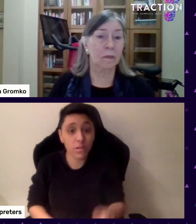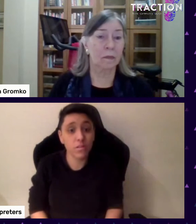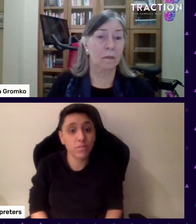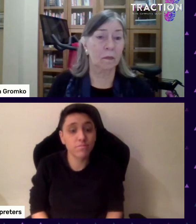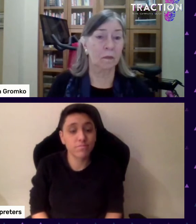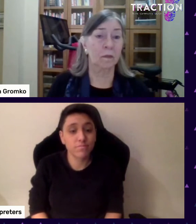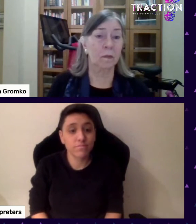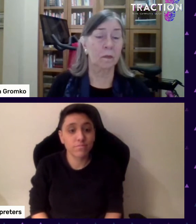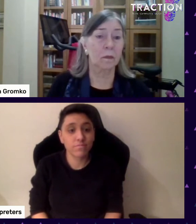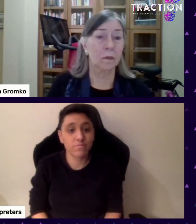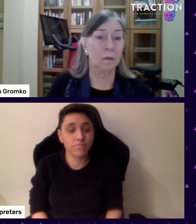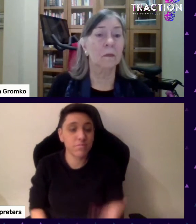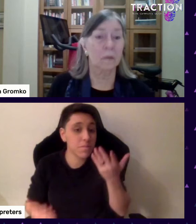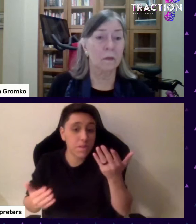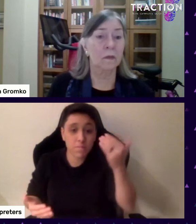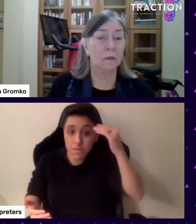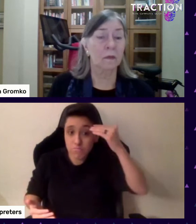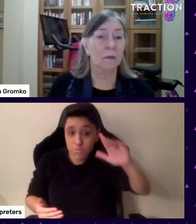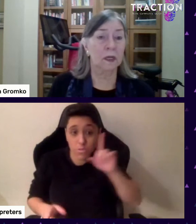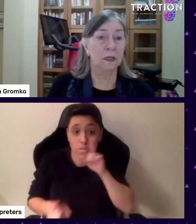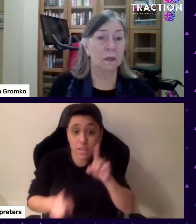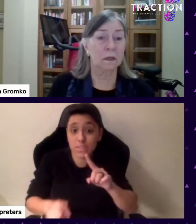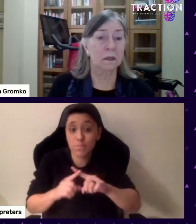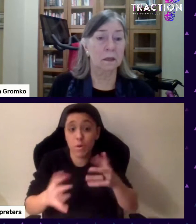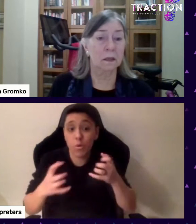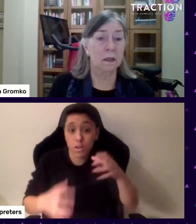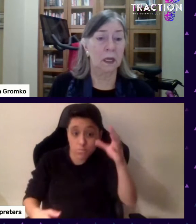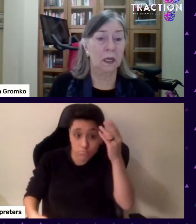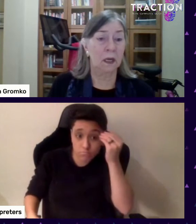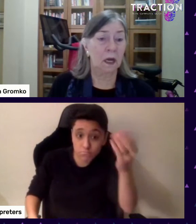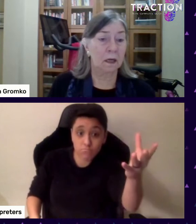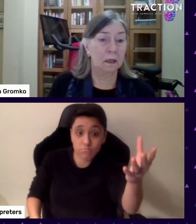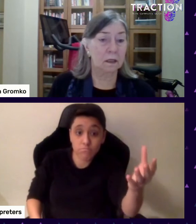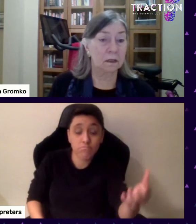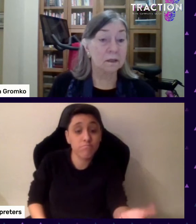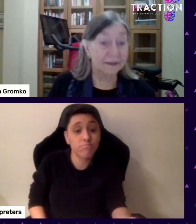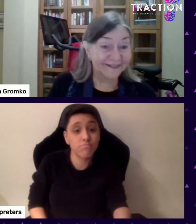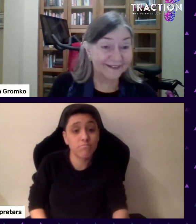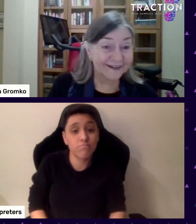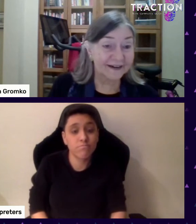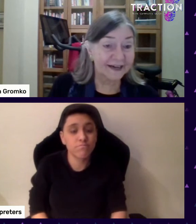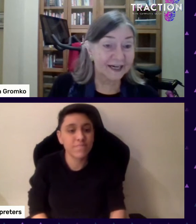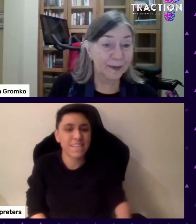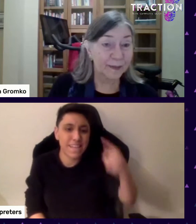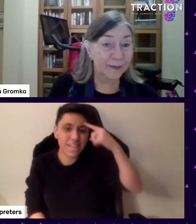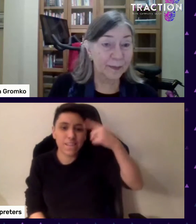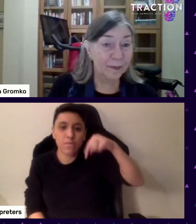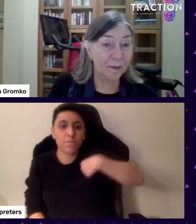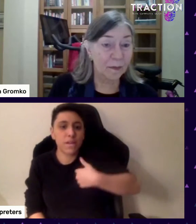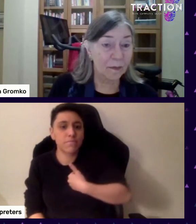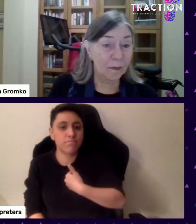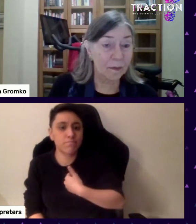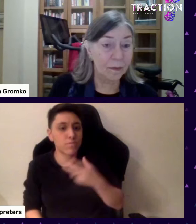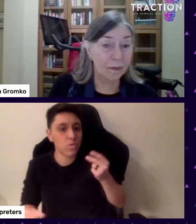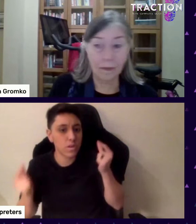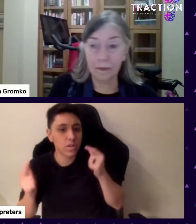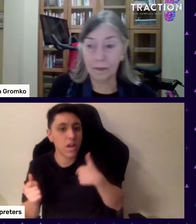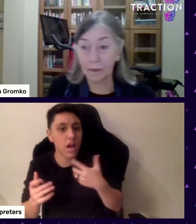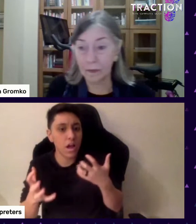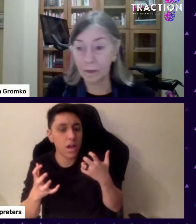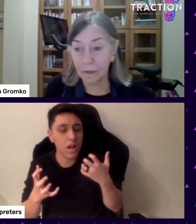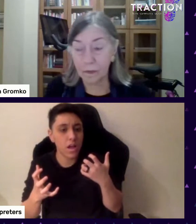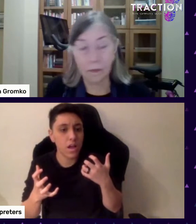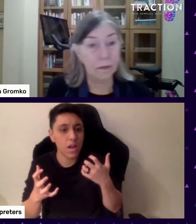that you may not know the answer to, but you just want to put it out there? Yeah. I think for me, really quick, is there is